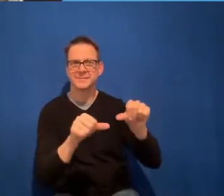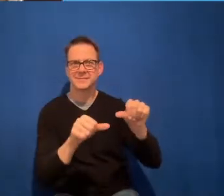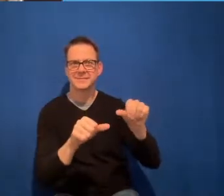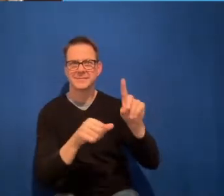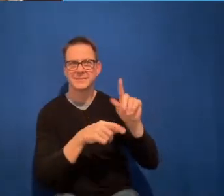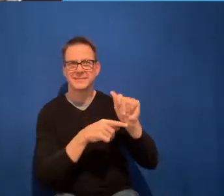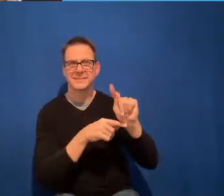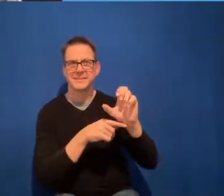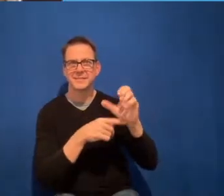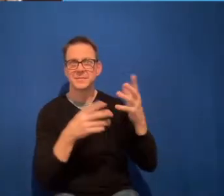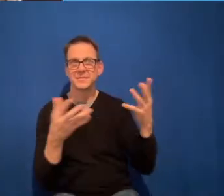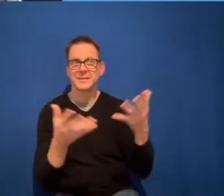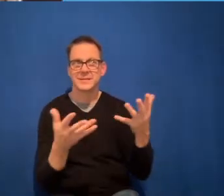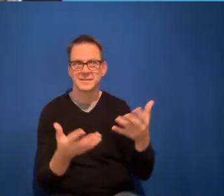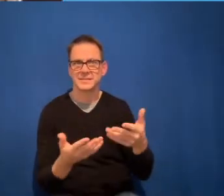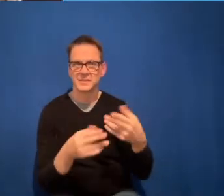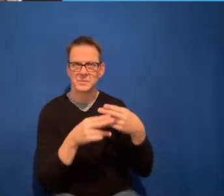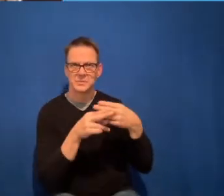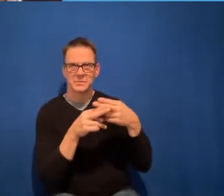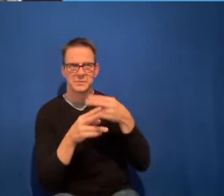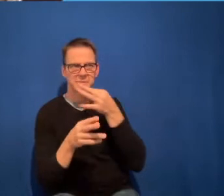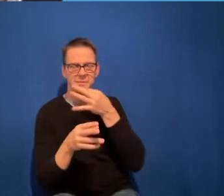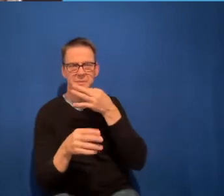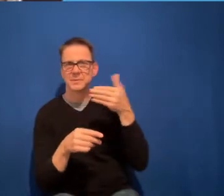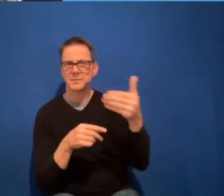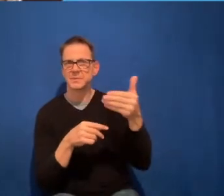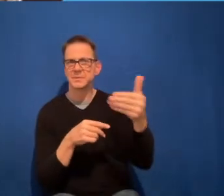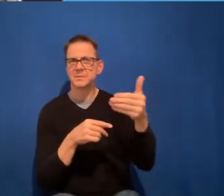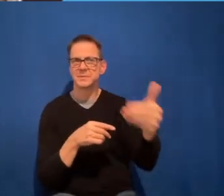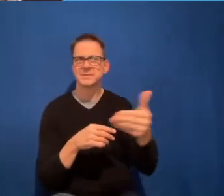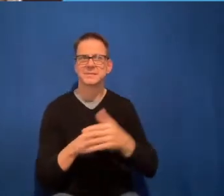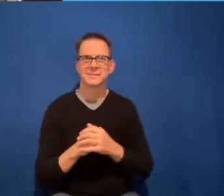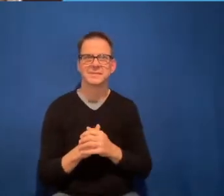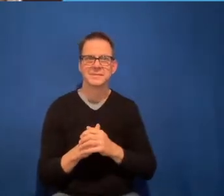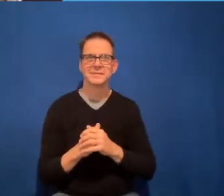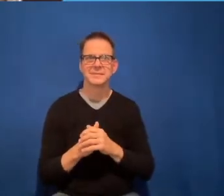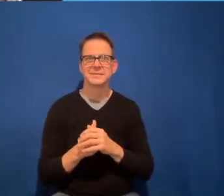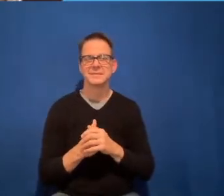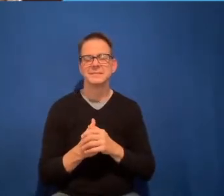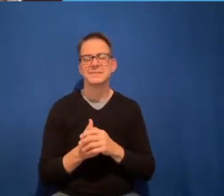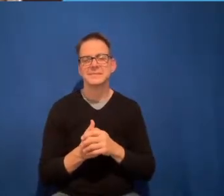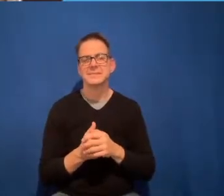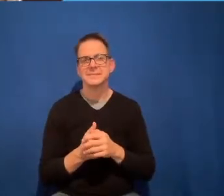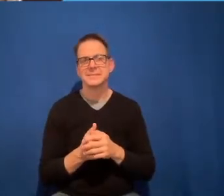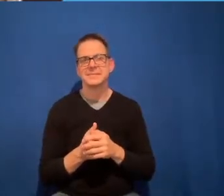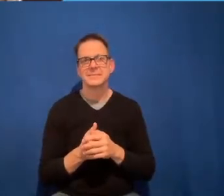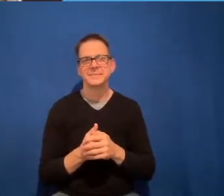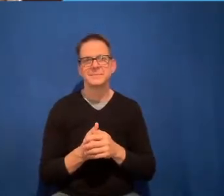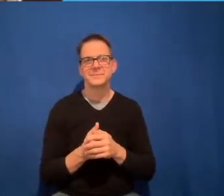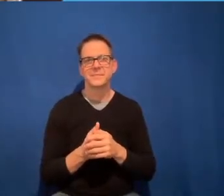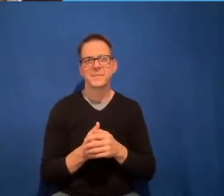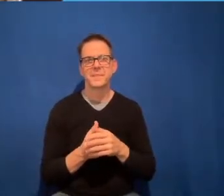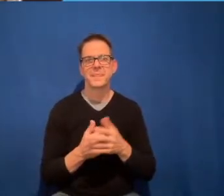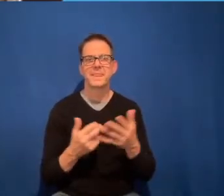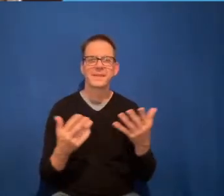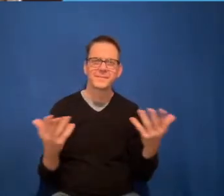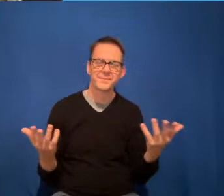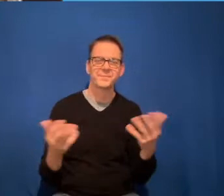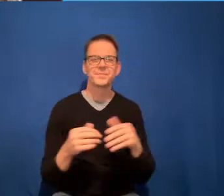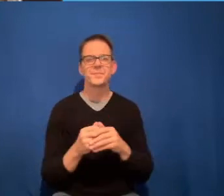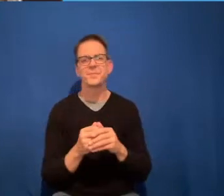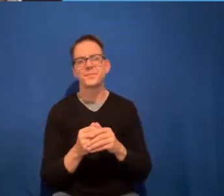soon as humanly possible. So as we begin to unpack sort of that